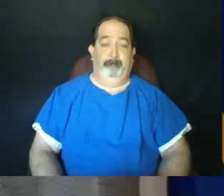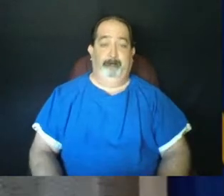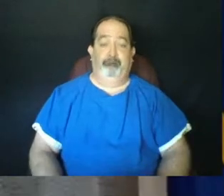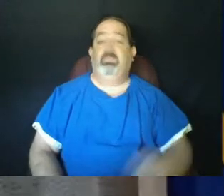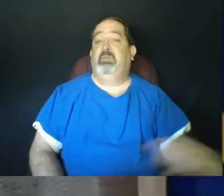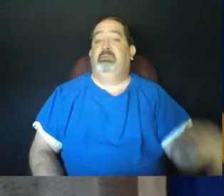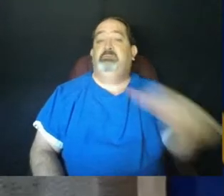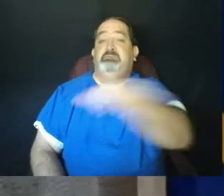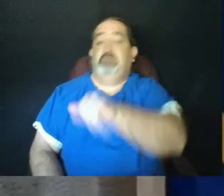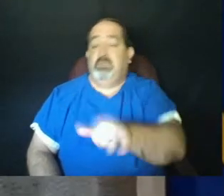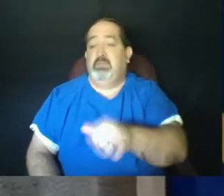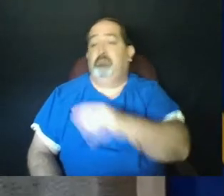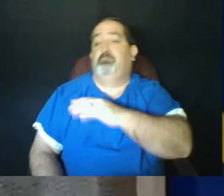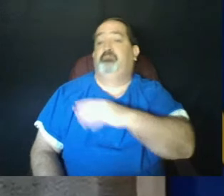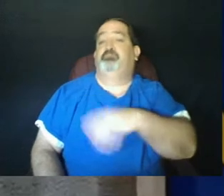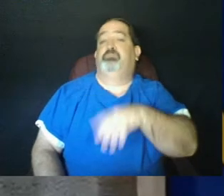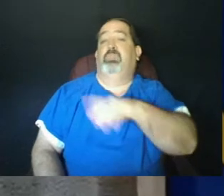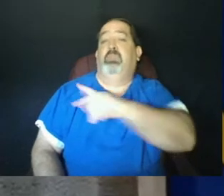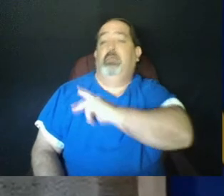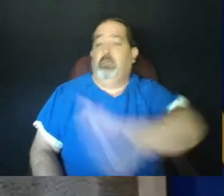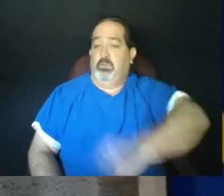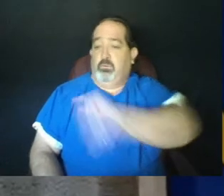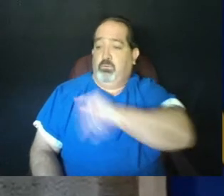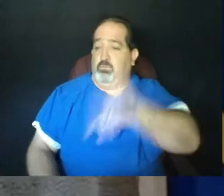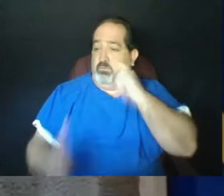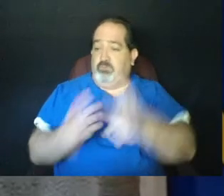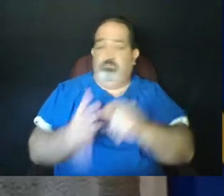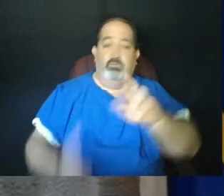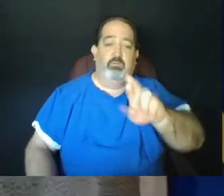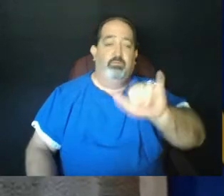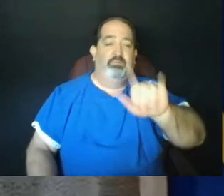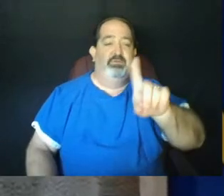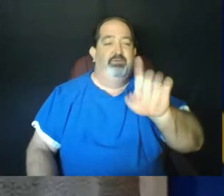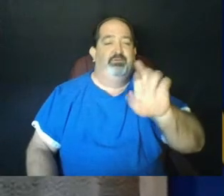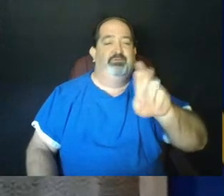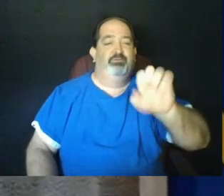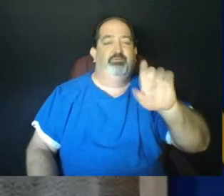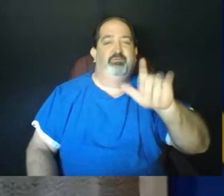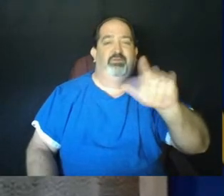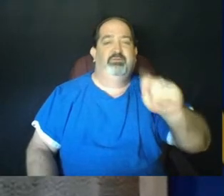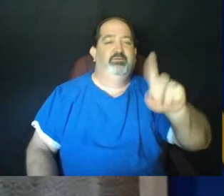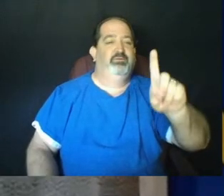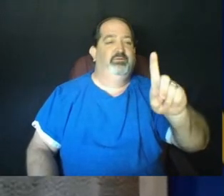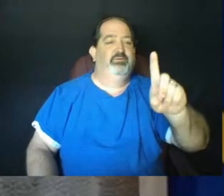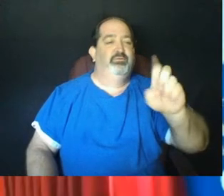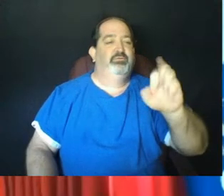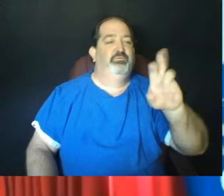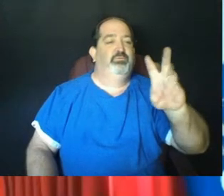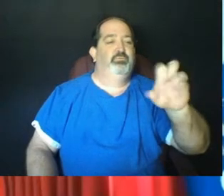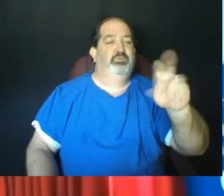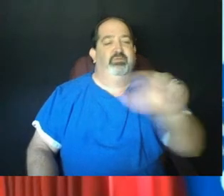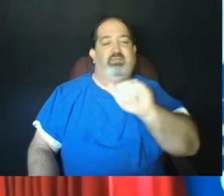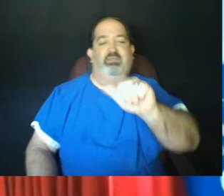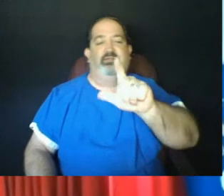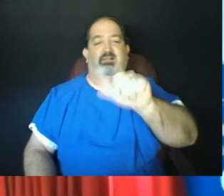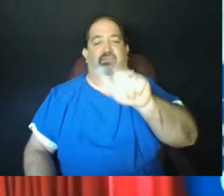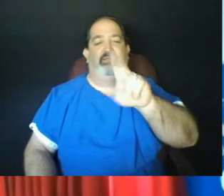In like manner, do their Majesties recognize Riderick Derwin and Alana Hostilius.